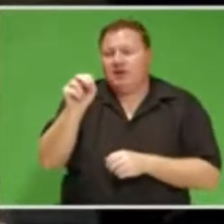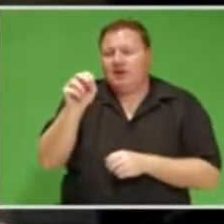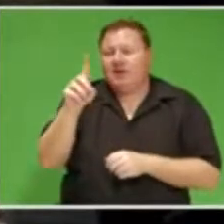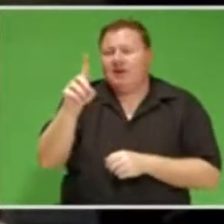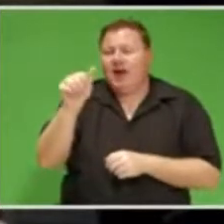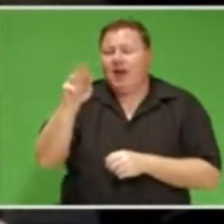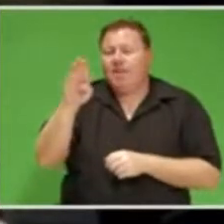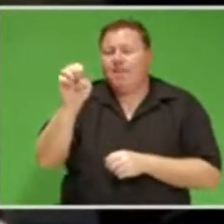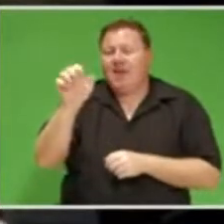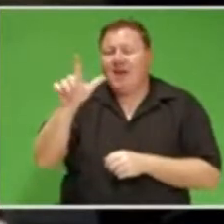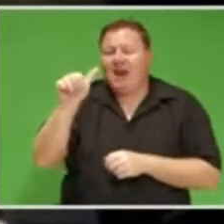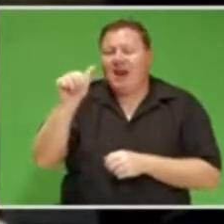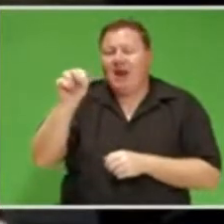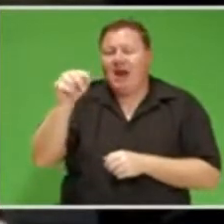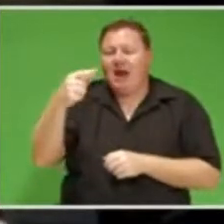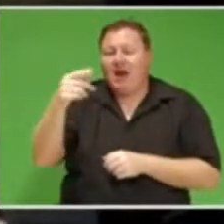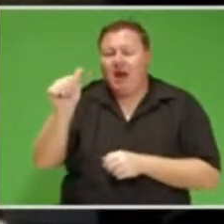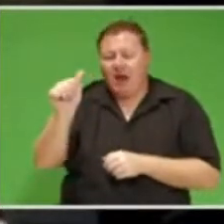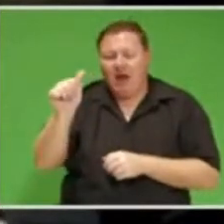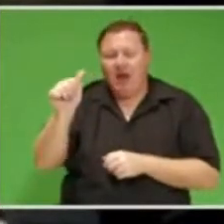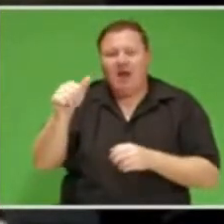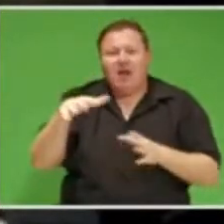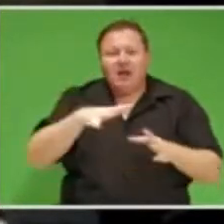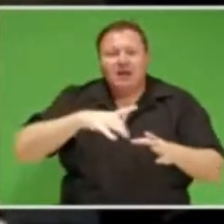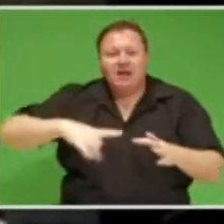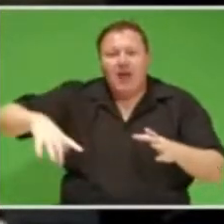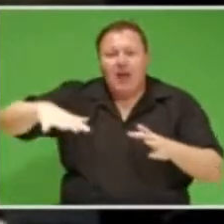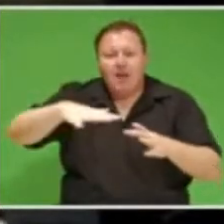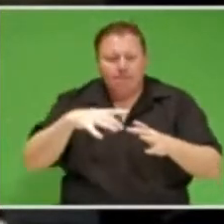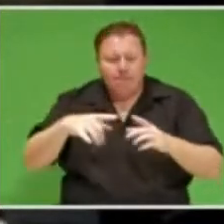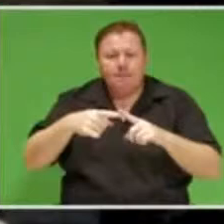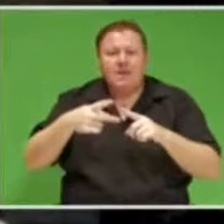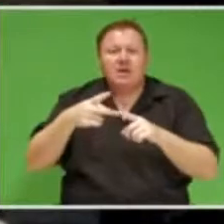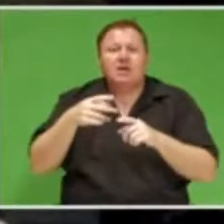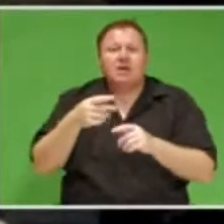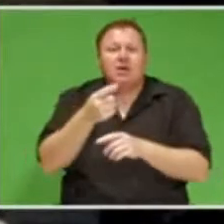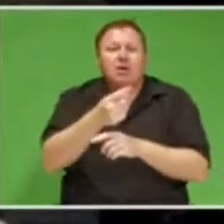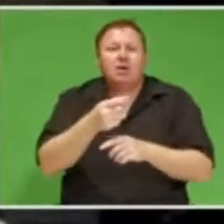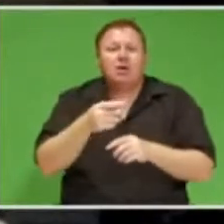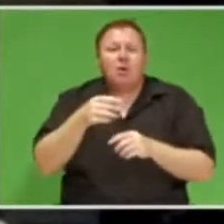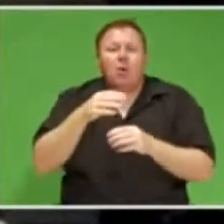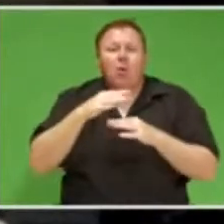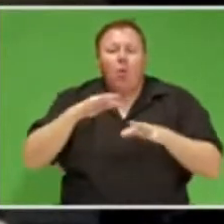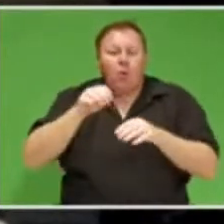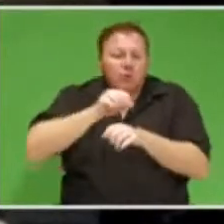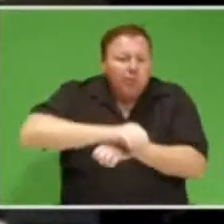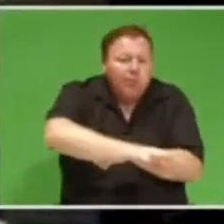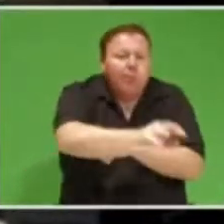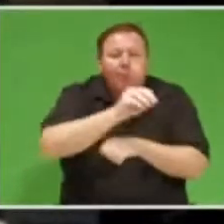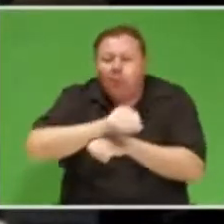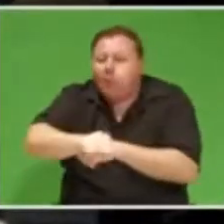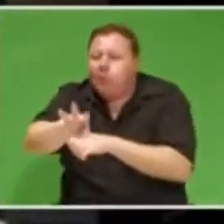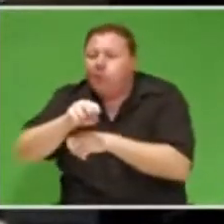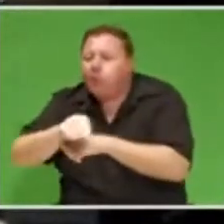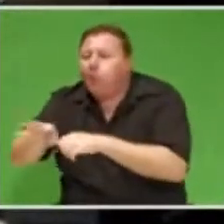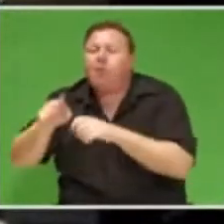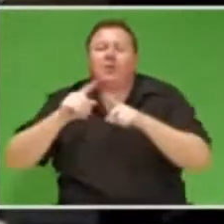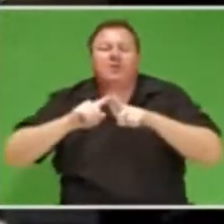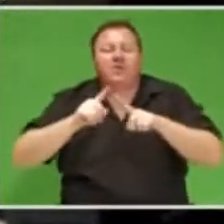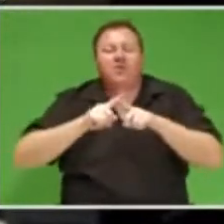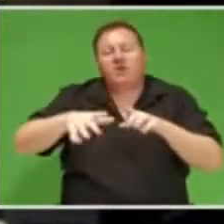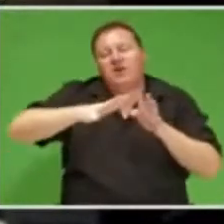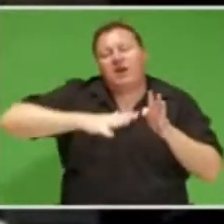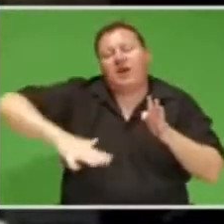Dam, irrigation infrastructure, and the distribution of water to